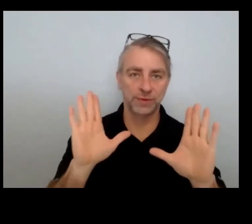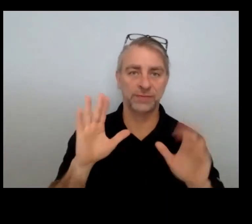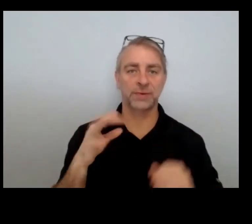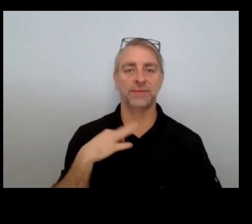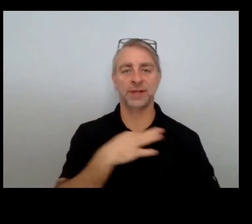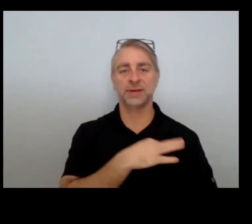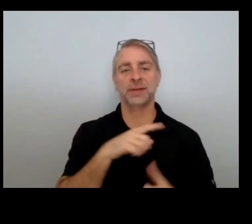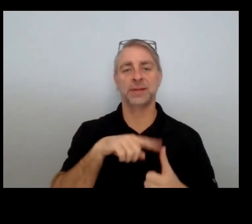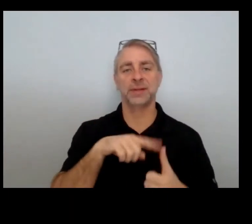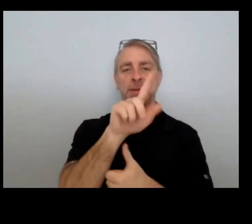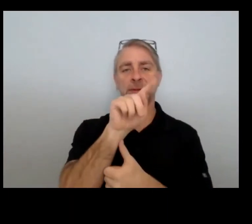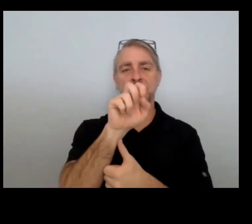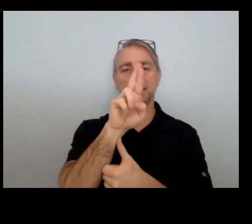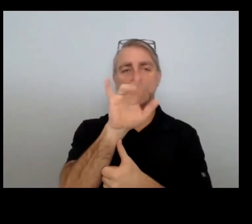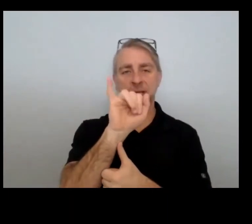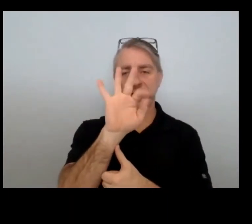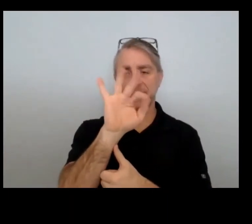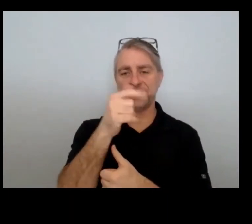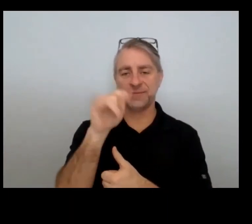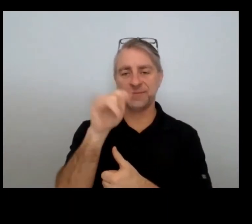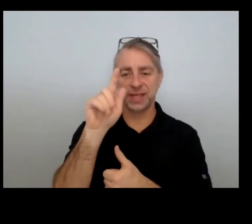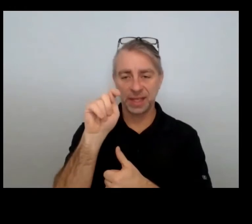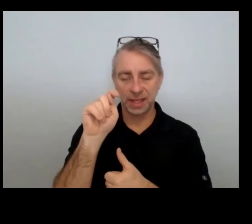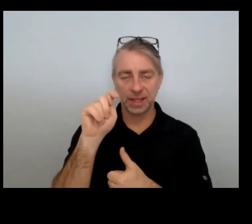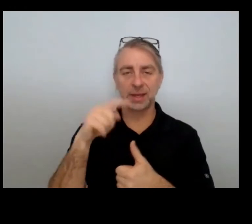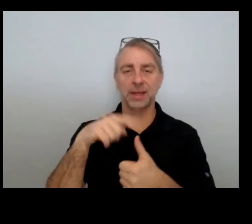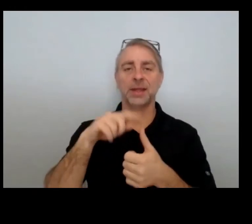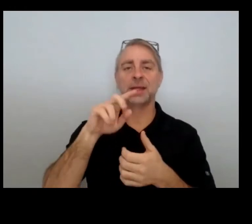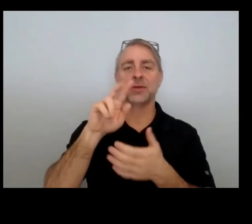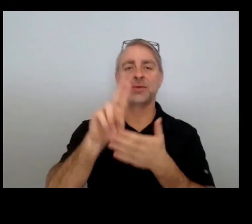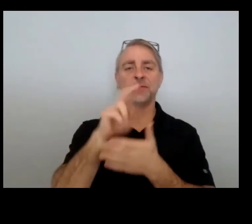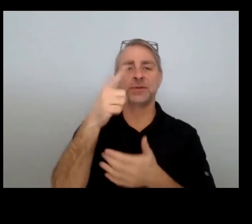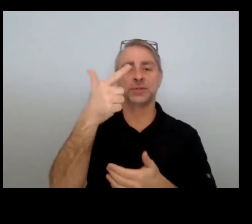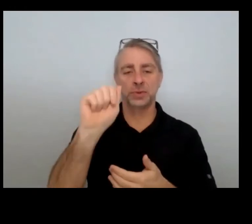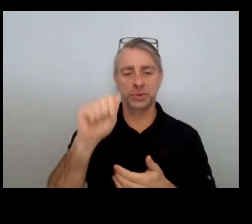State University, Dr. Joshua Polanin,